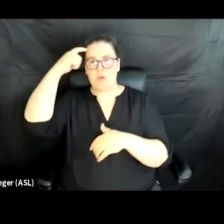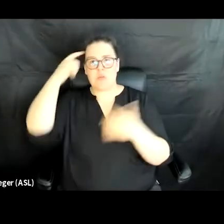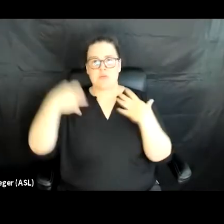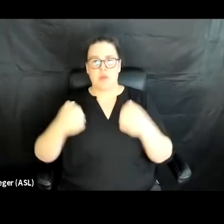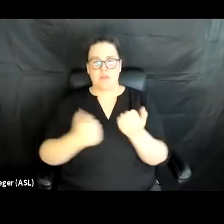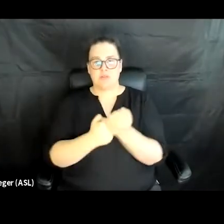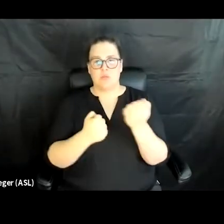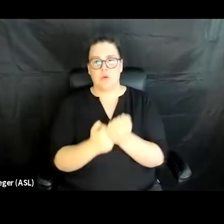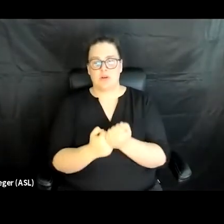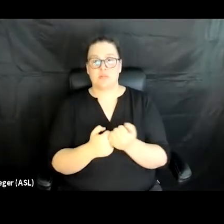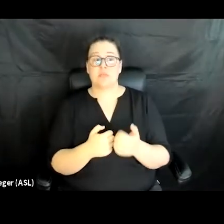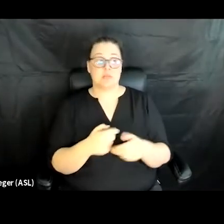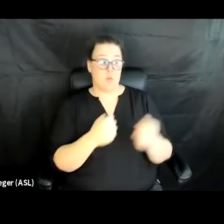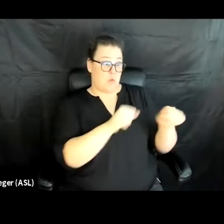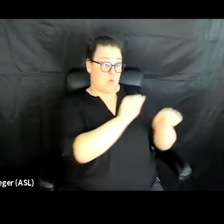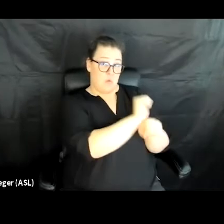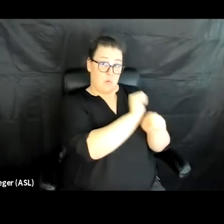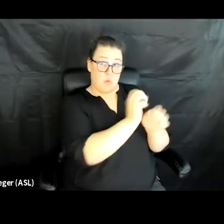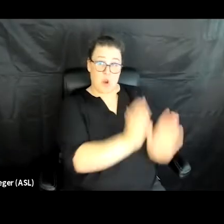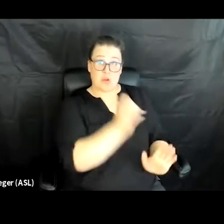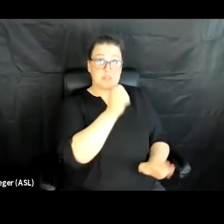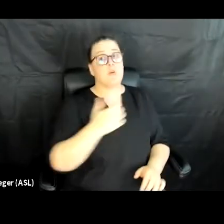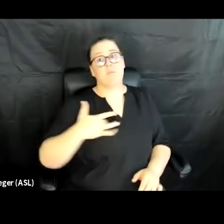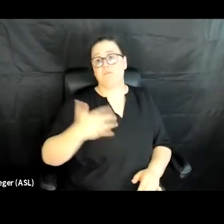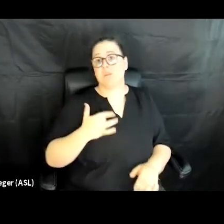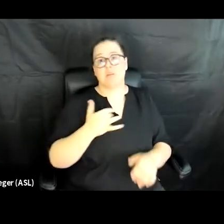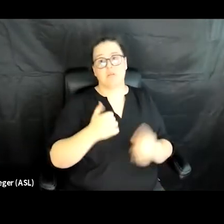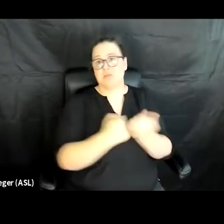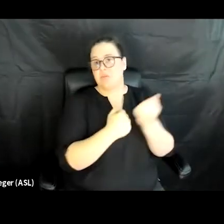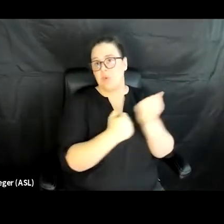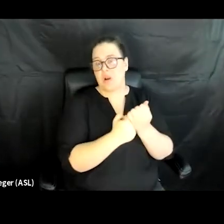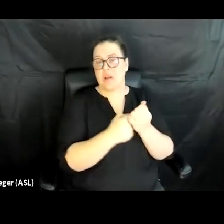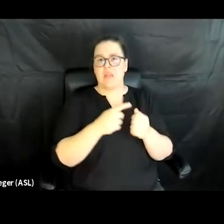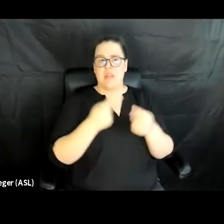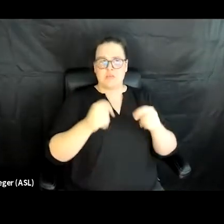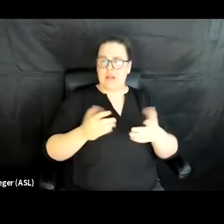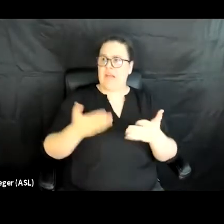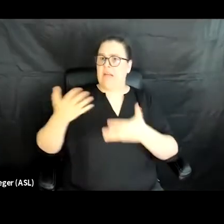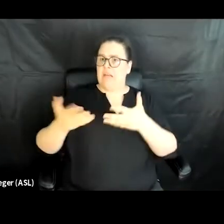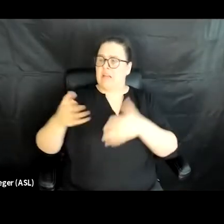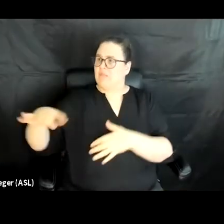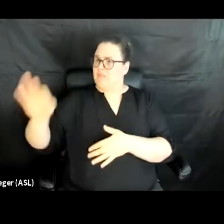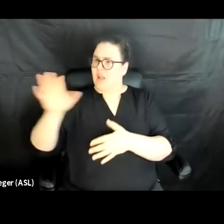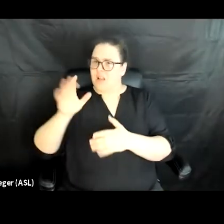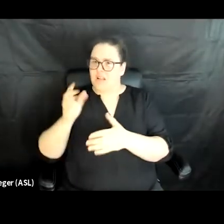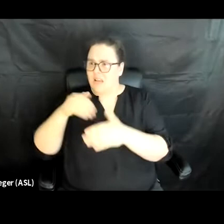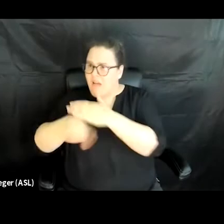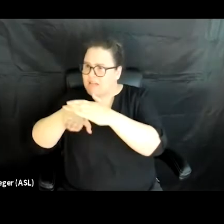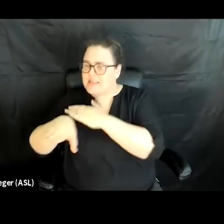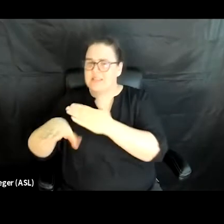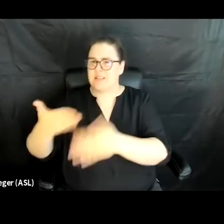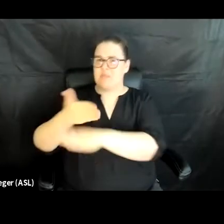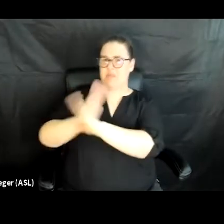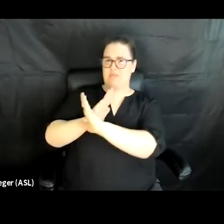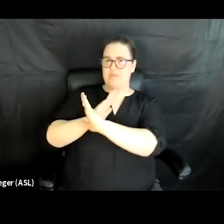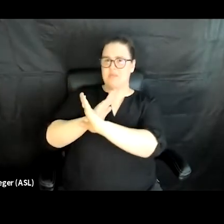feel supported in the workplace. And in addition, they encounter barriers when they try to access external supports related to mental health.